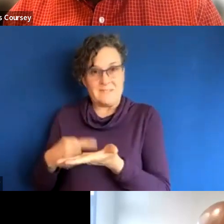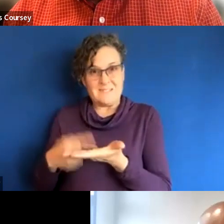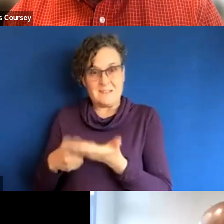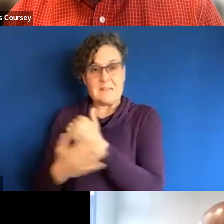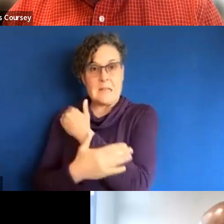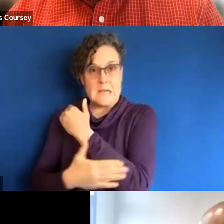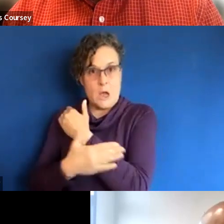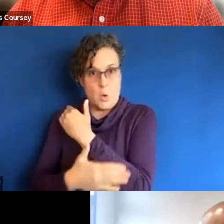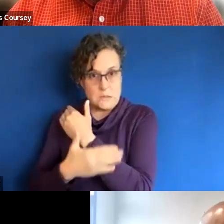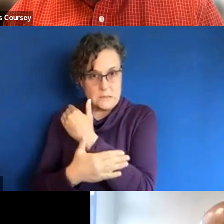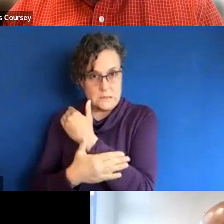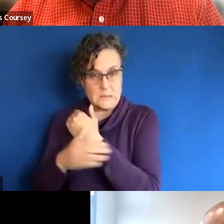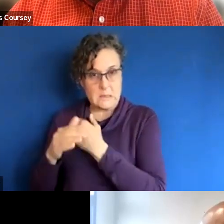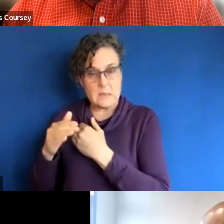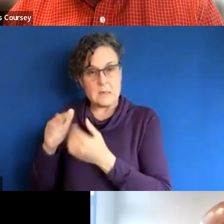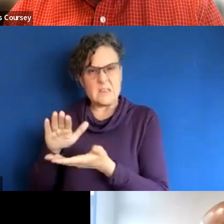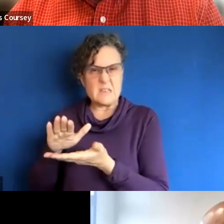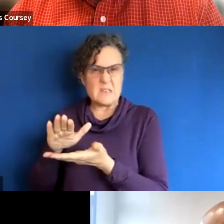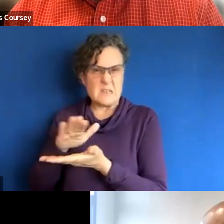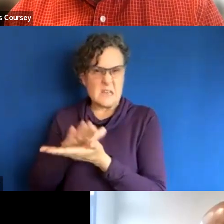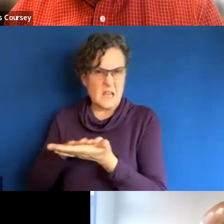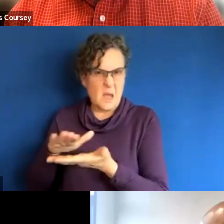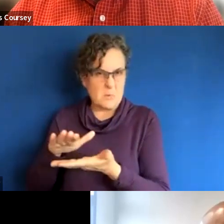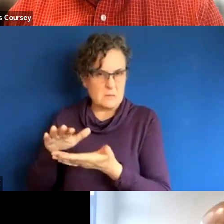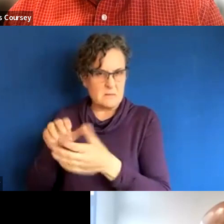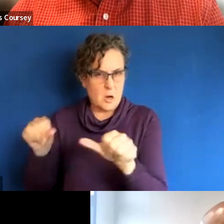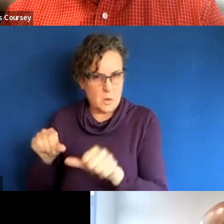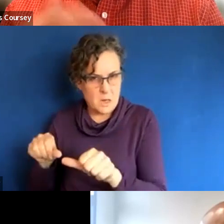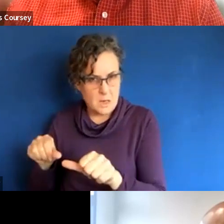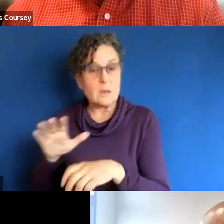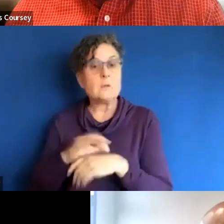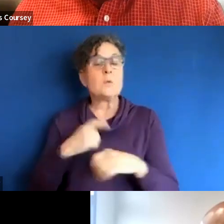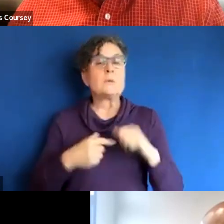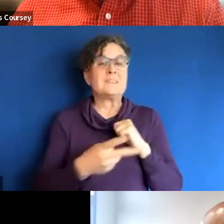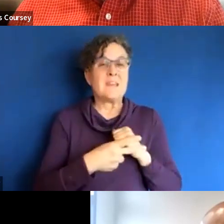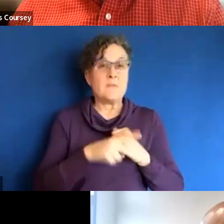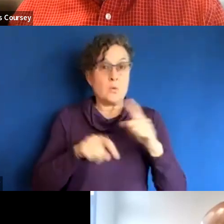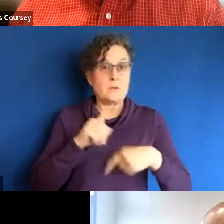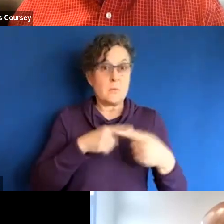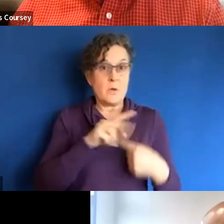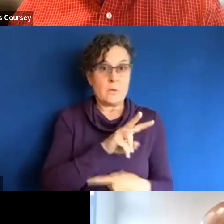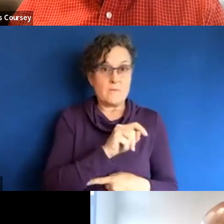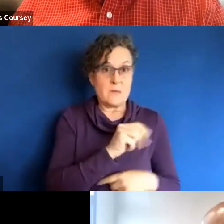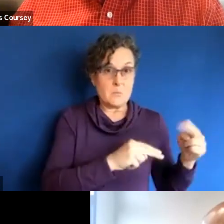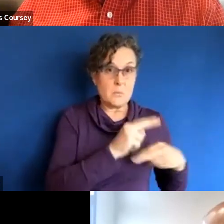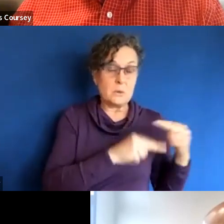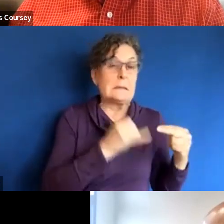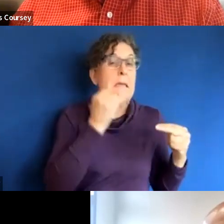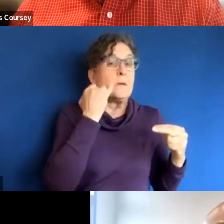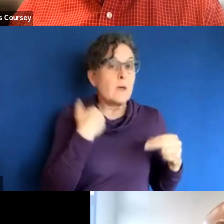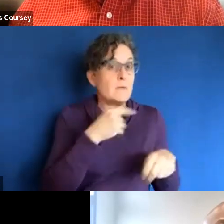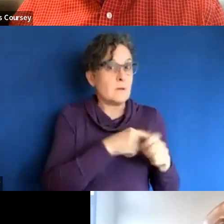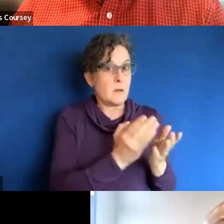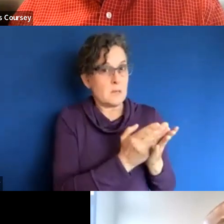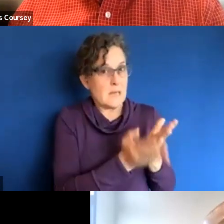We'll save any questions that we have about the Vets building, either to the end of this meeting, if we run out of questions about the